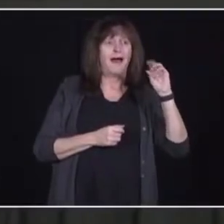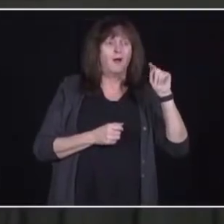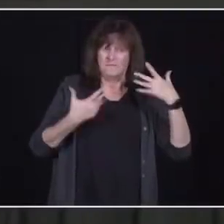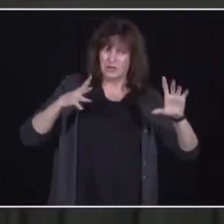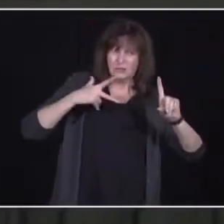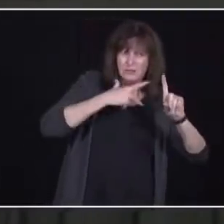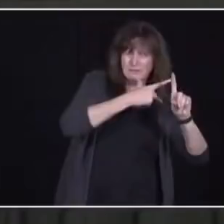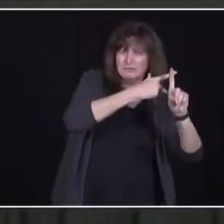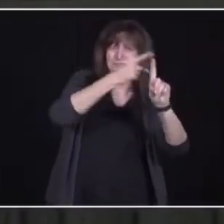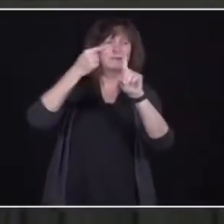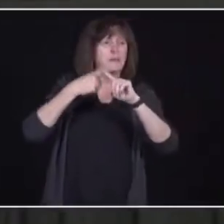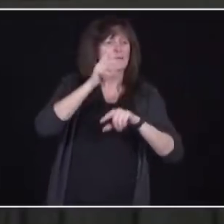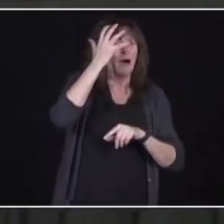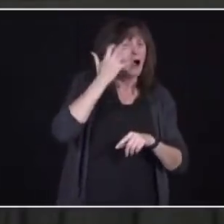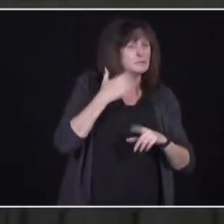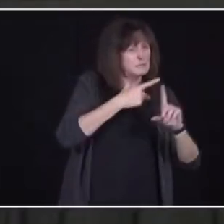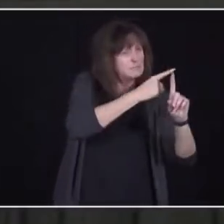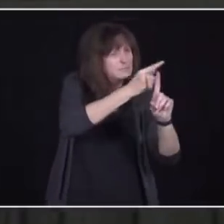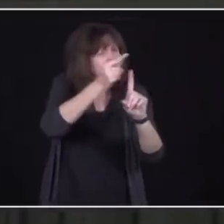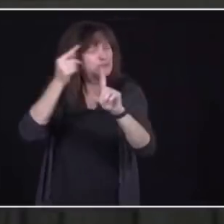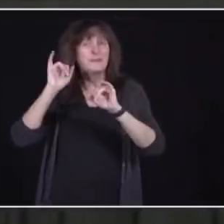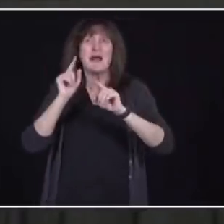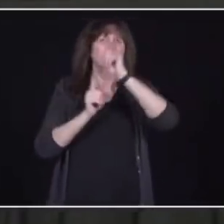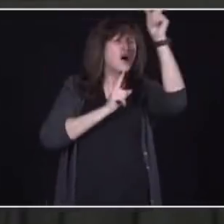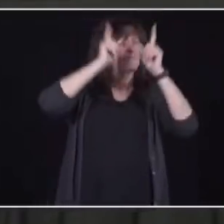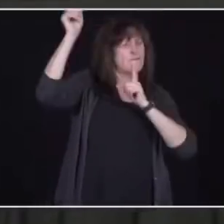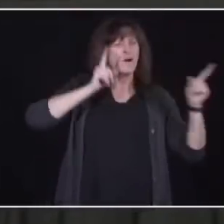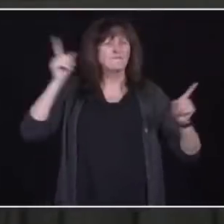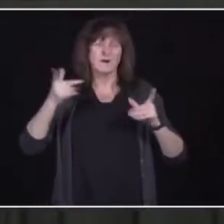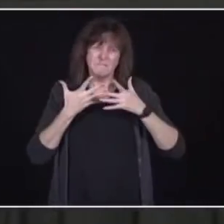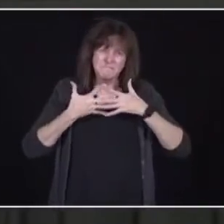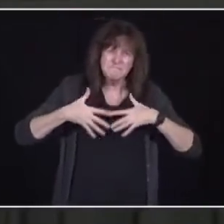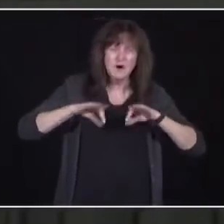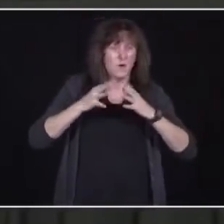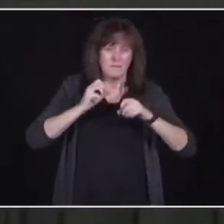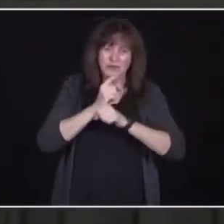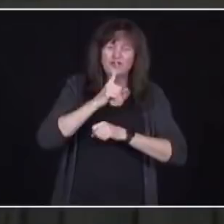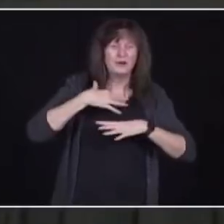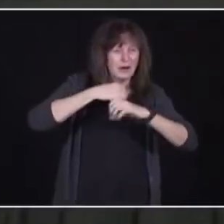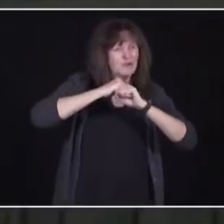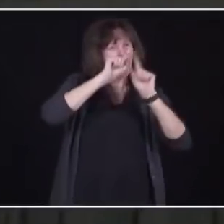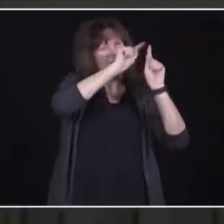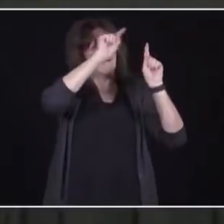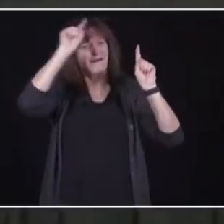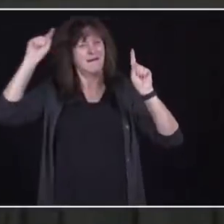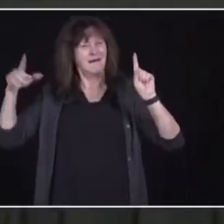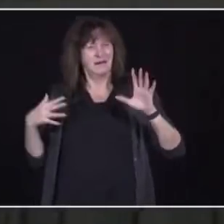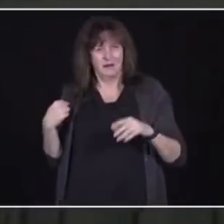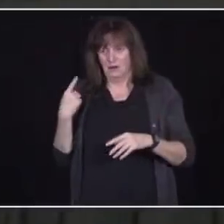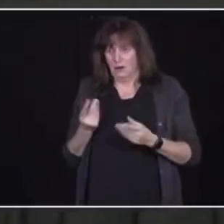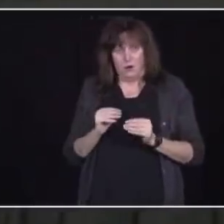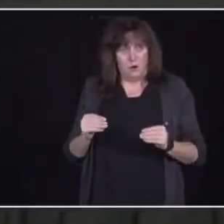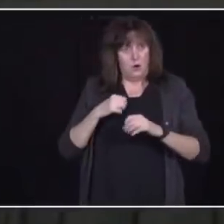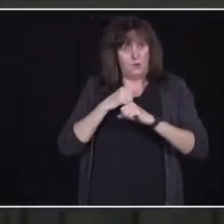in isolated communities and fly-in communities in particular have received a level of protection that they have not had till now. And we know that they are vulnerable. We